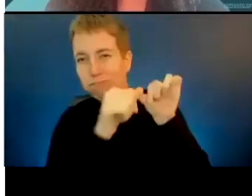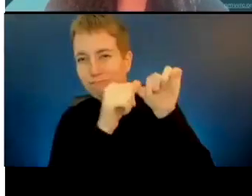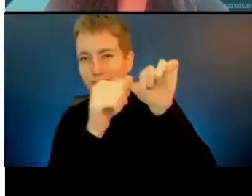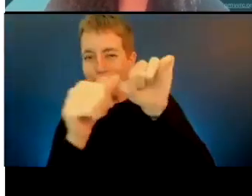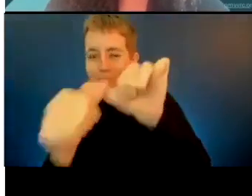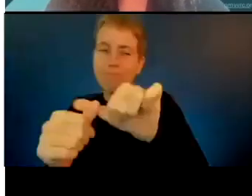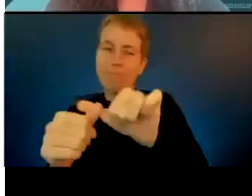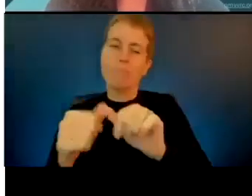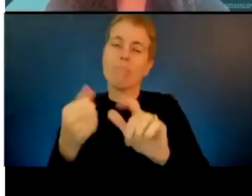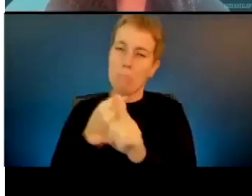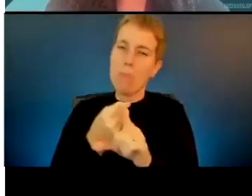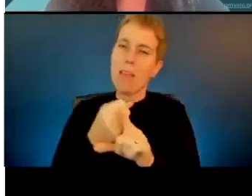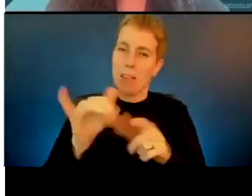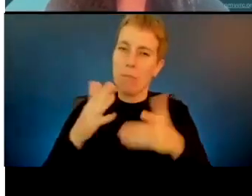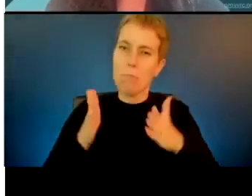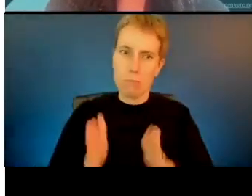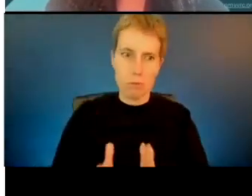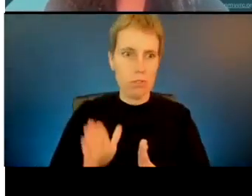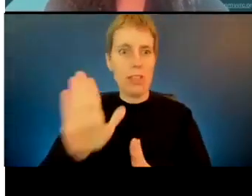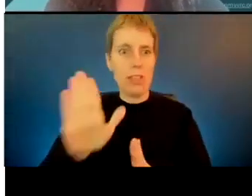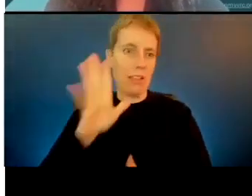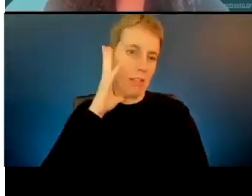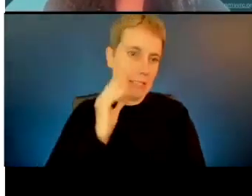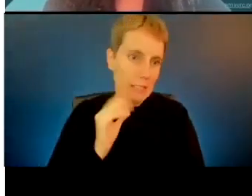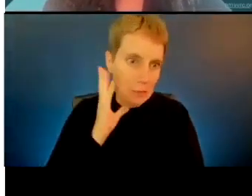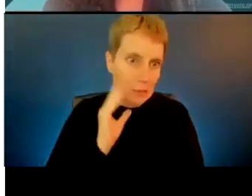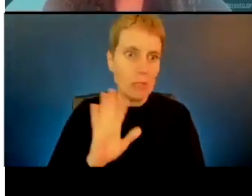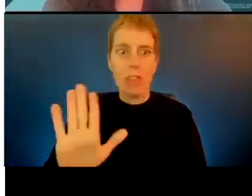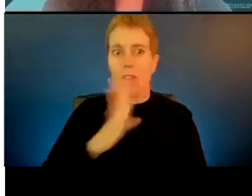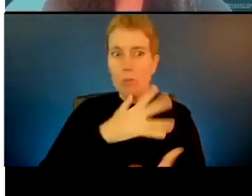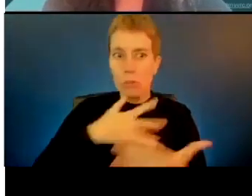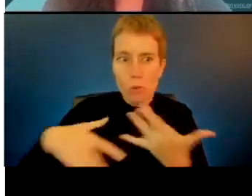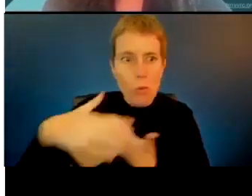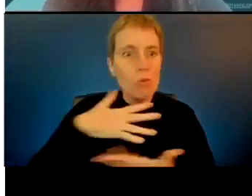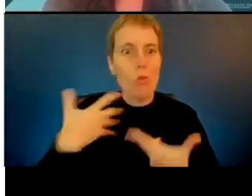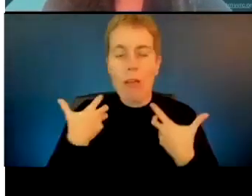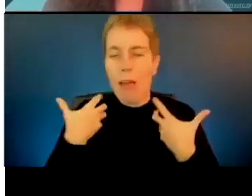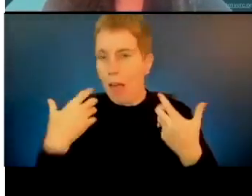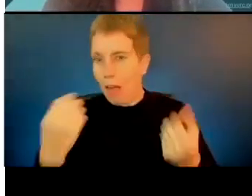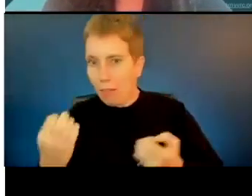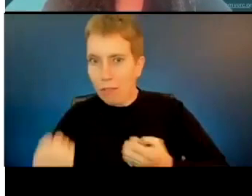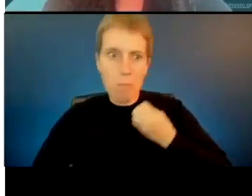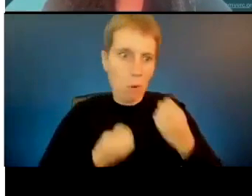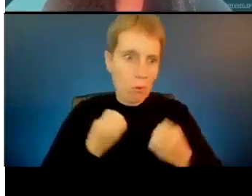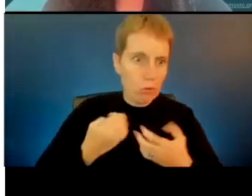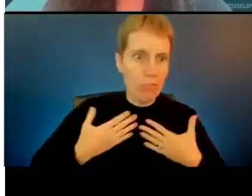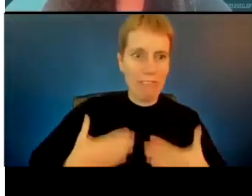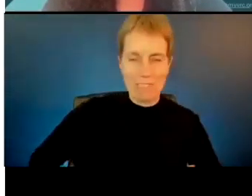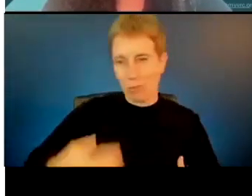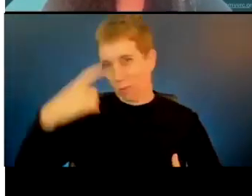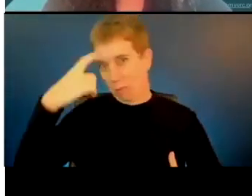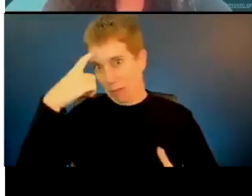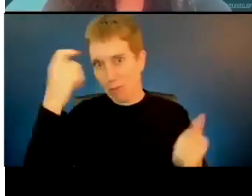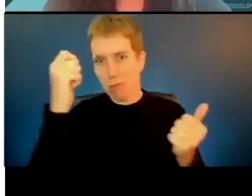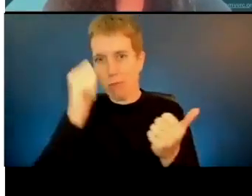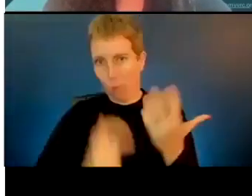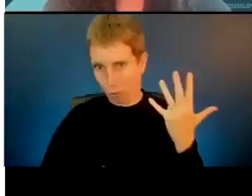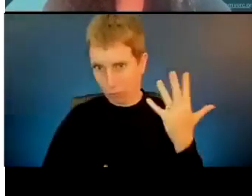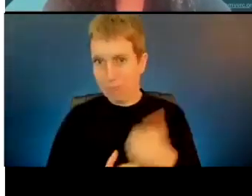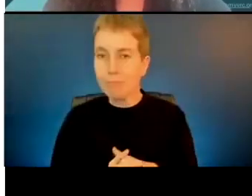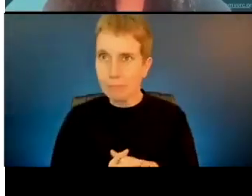with the impact of that event. Often trauma is unusual, often